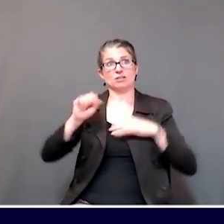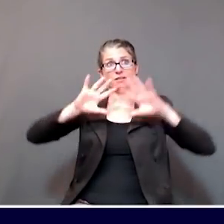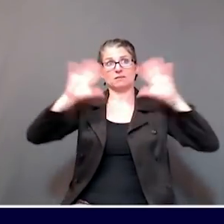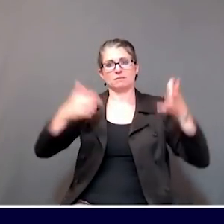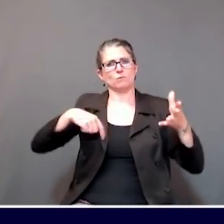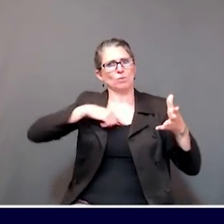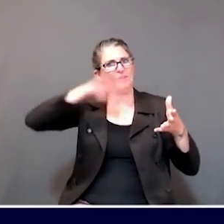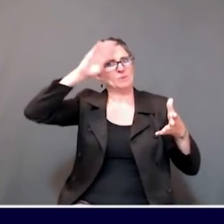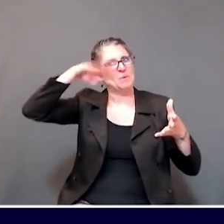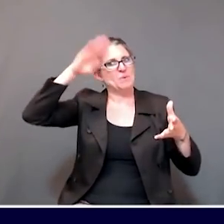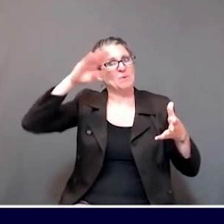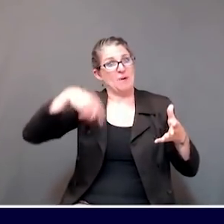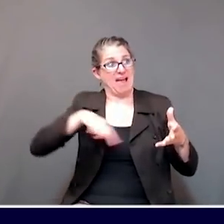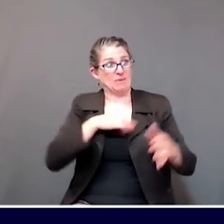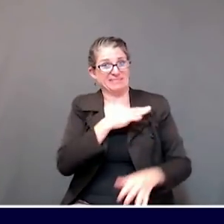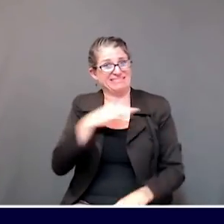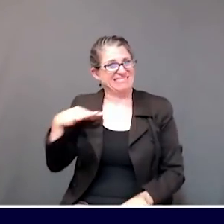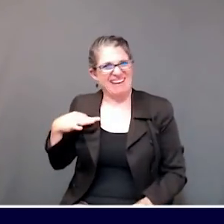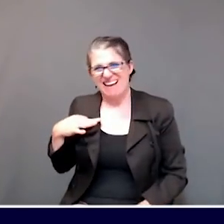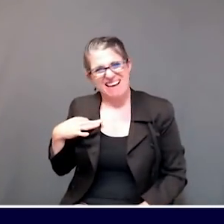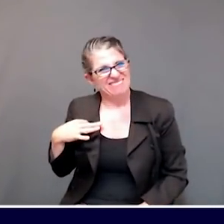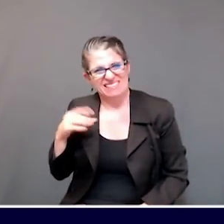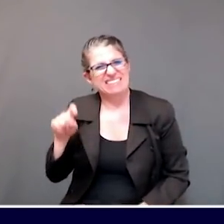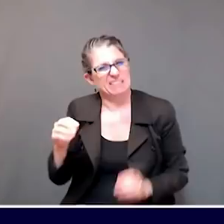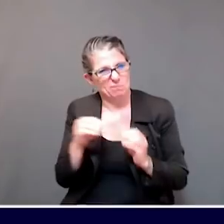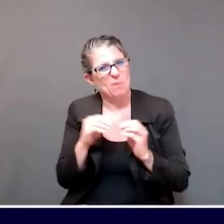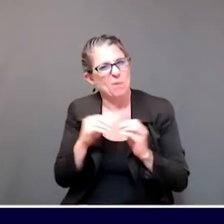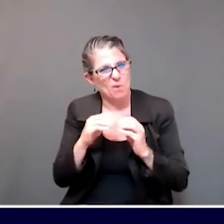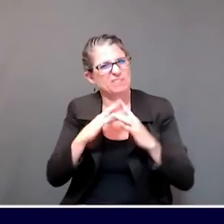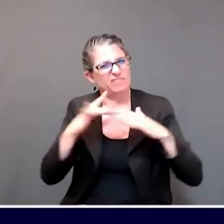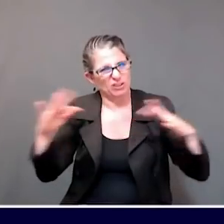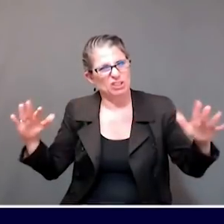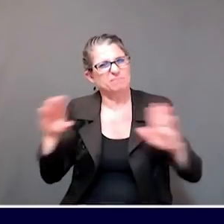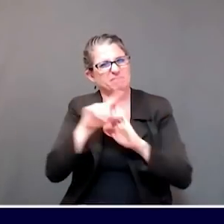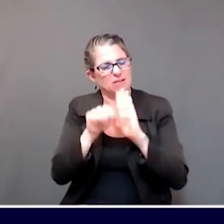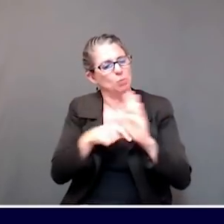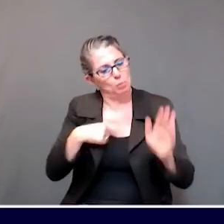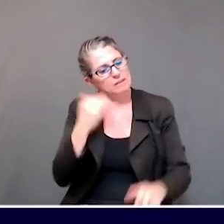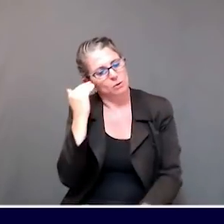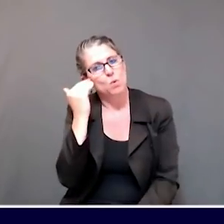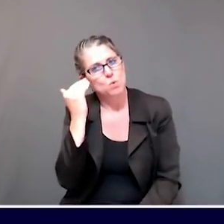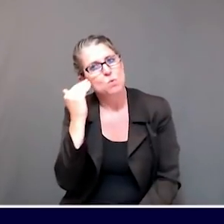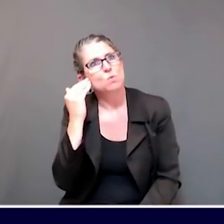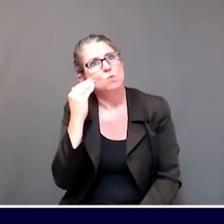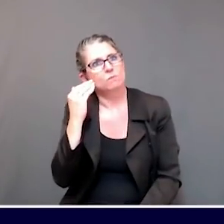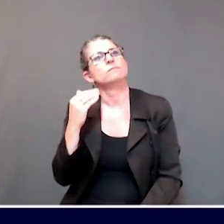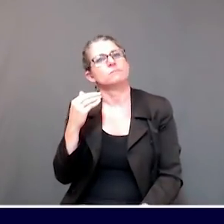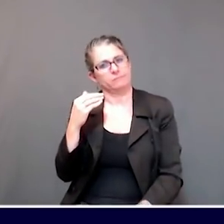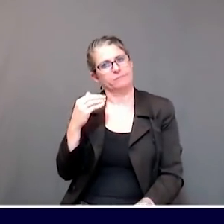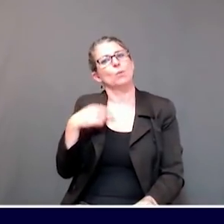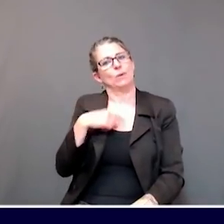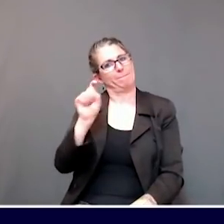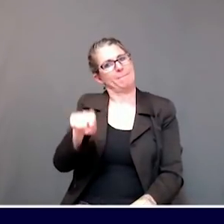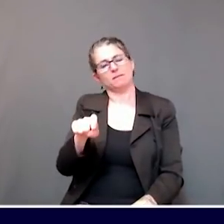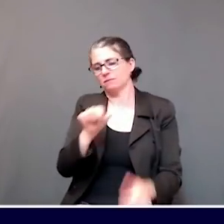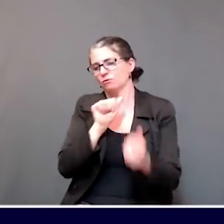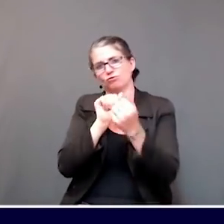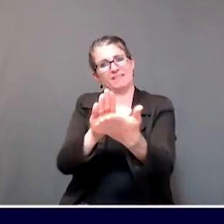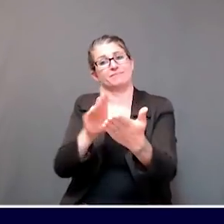our ability to address the underlying racial disparities in the state of Maine. So this is part of our plan.